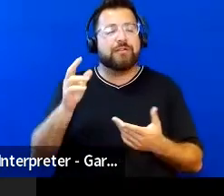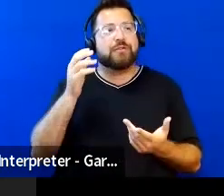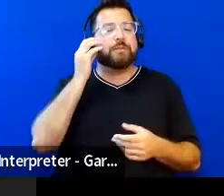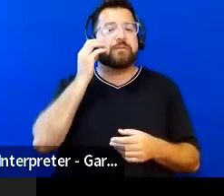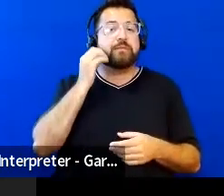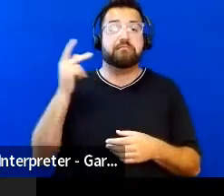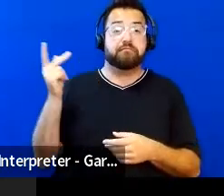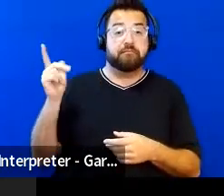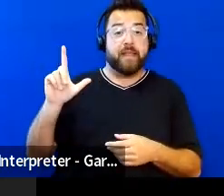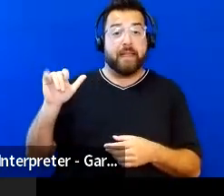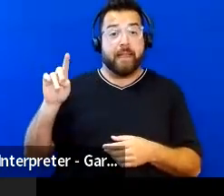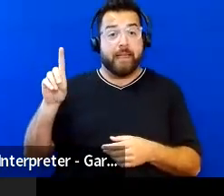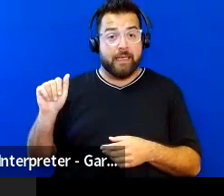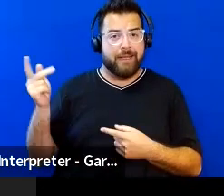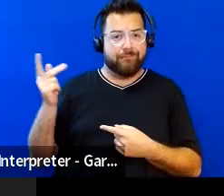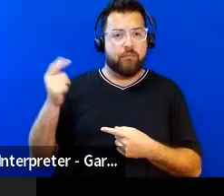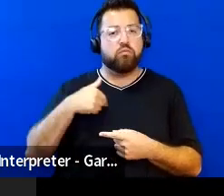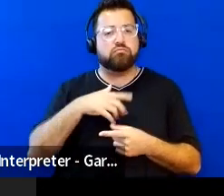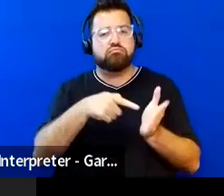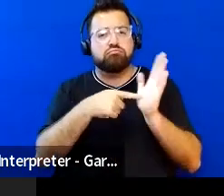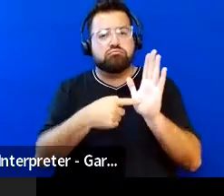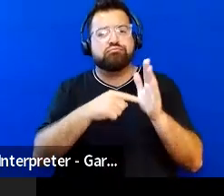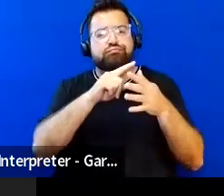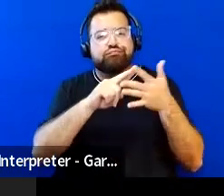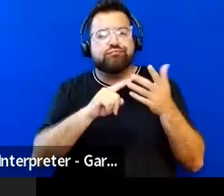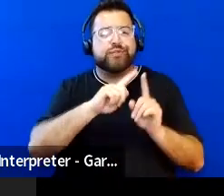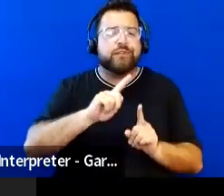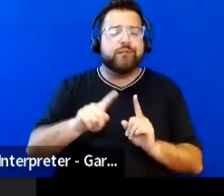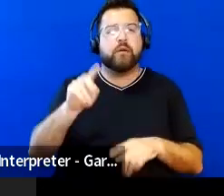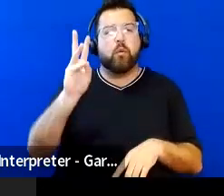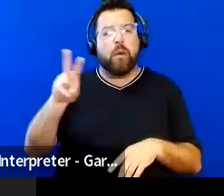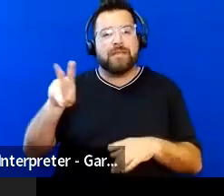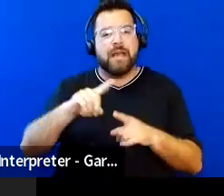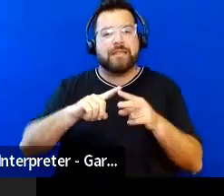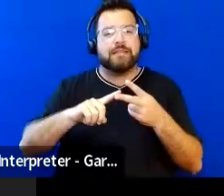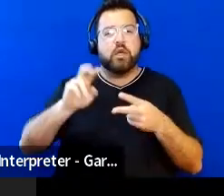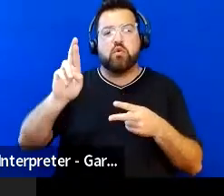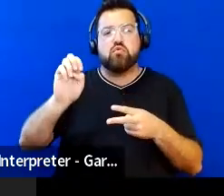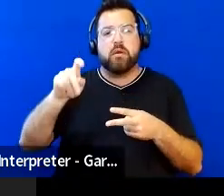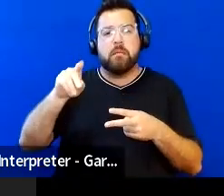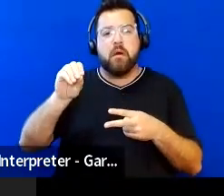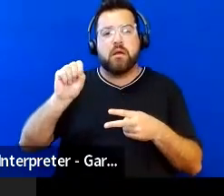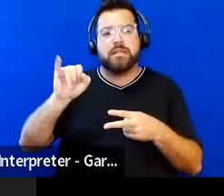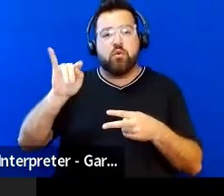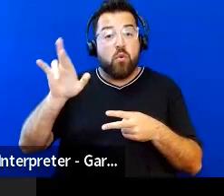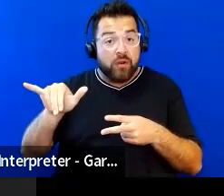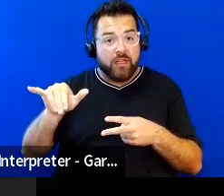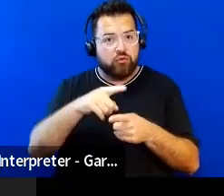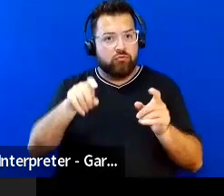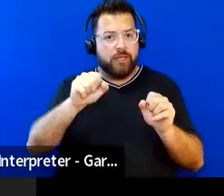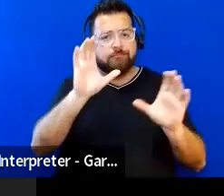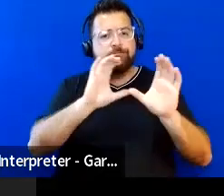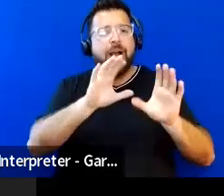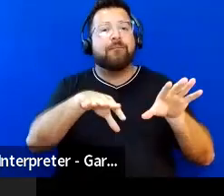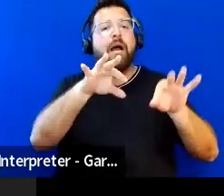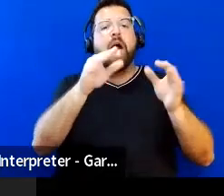Linda and I are going to show you different sites, different repositories, and different places where you can find good quality OER for your